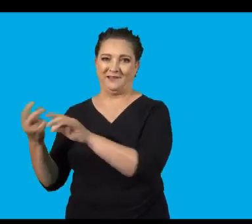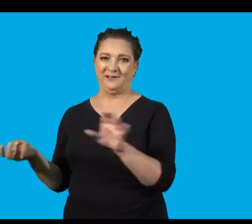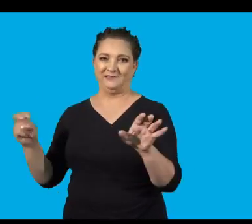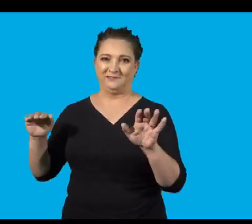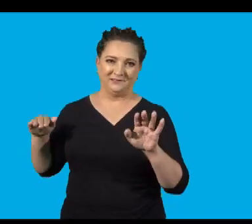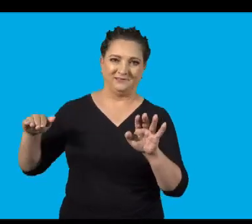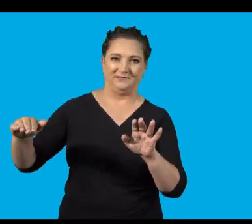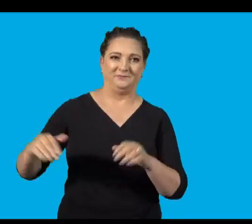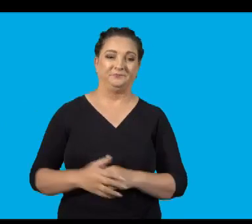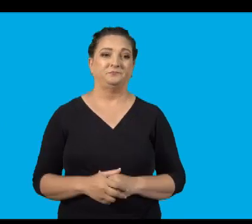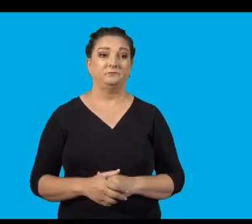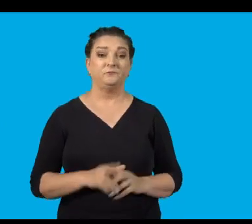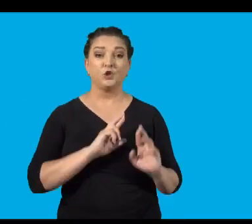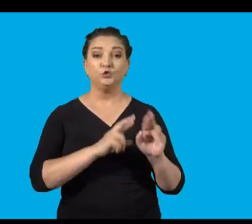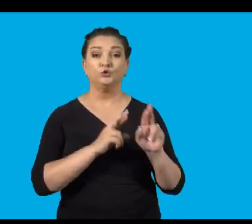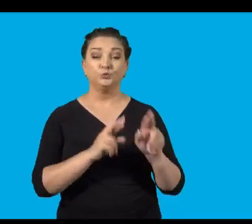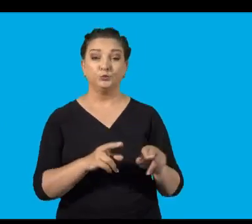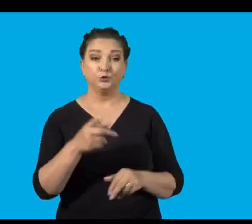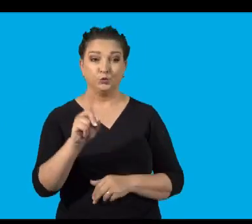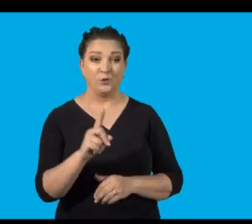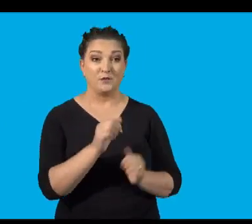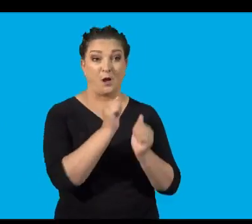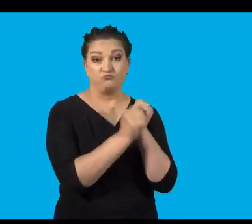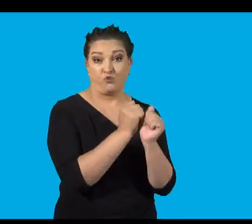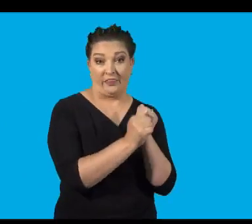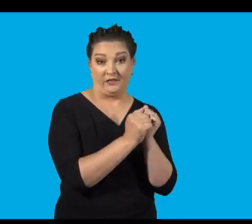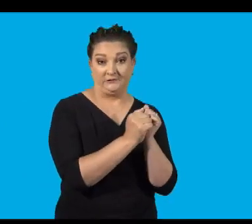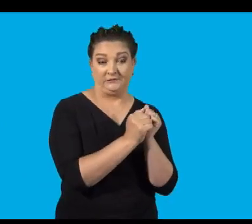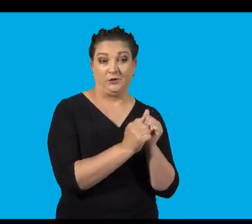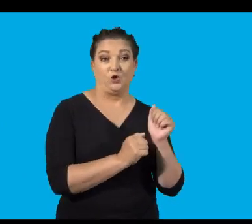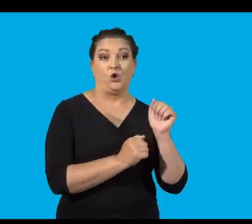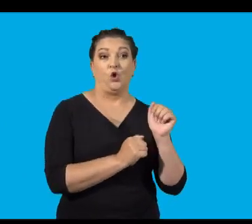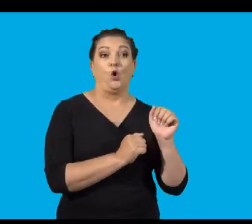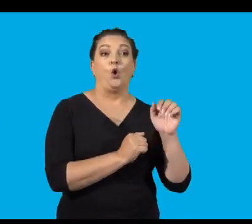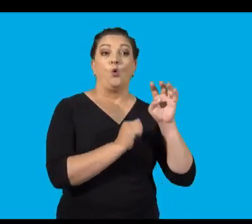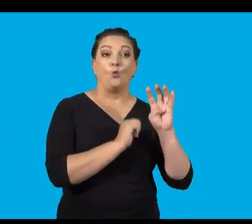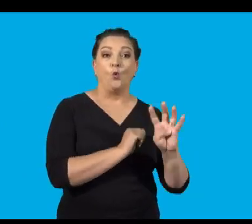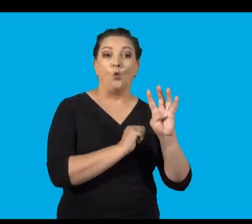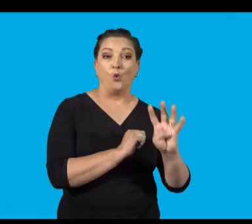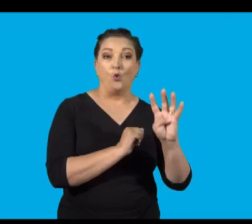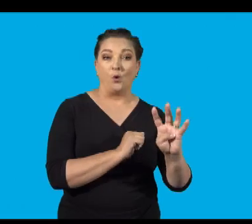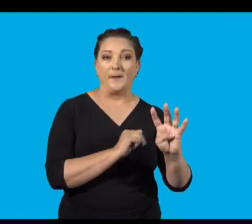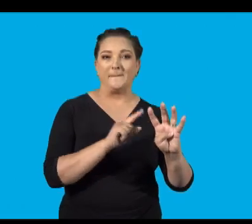note. Can you see? When we have in our response, we see the brothers walk, but